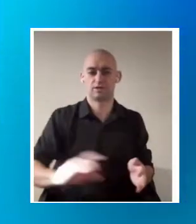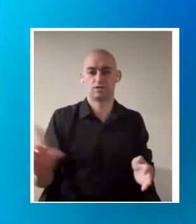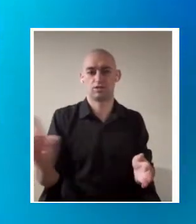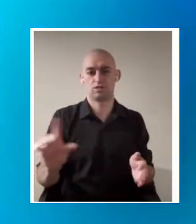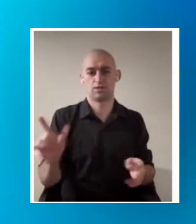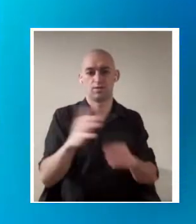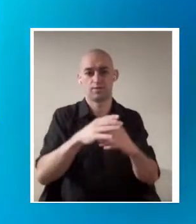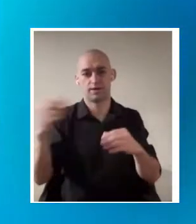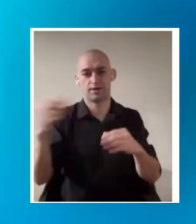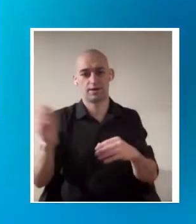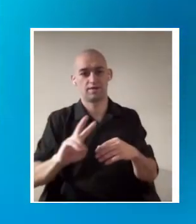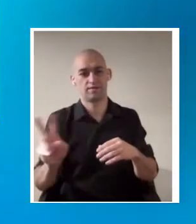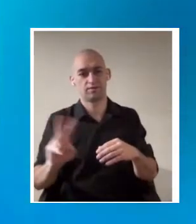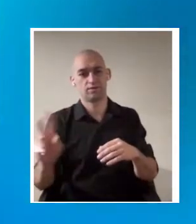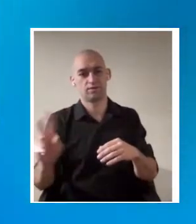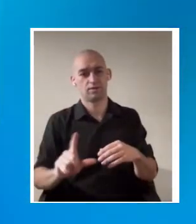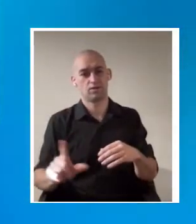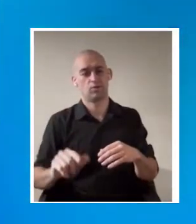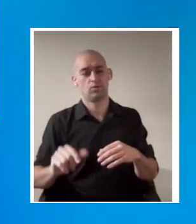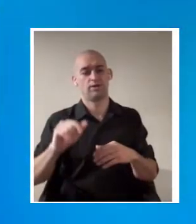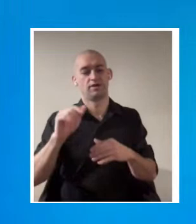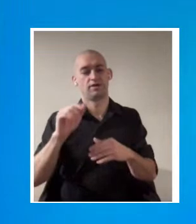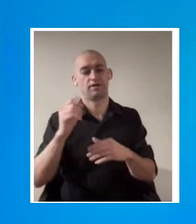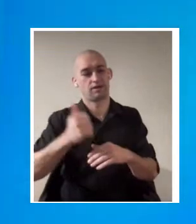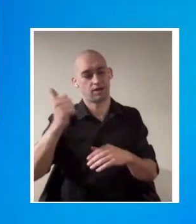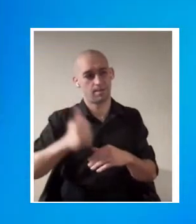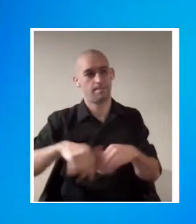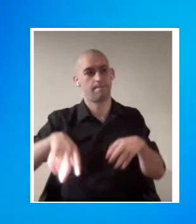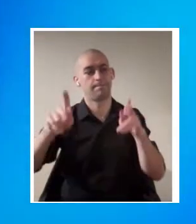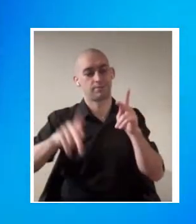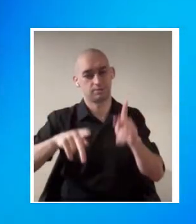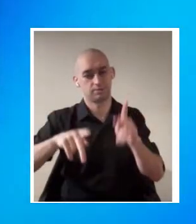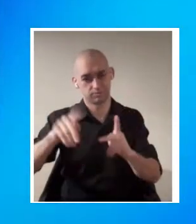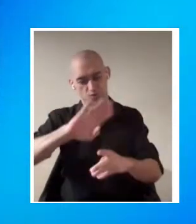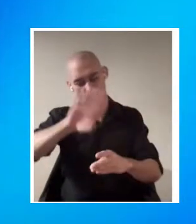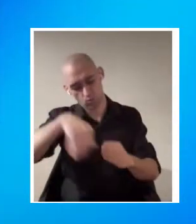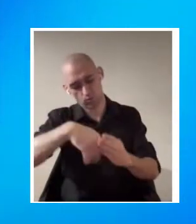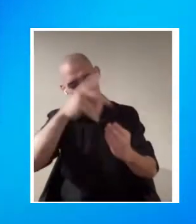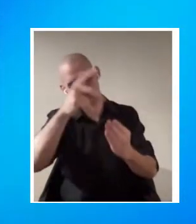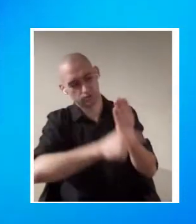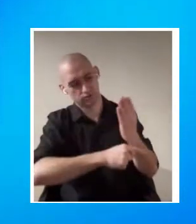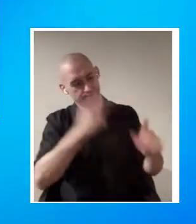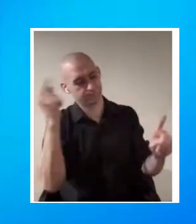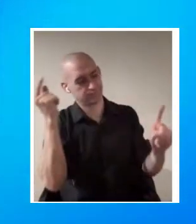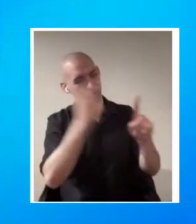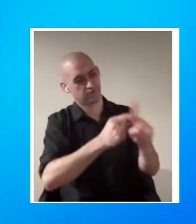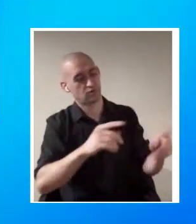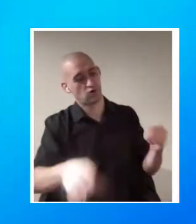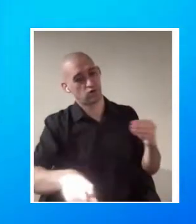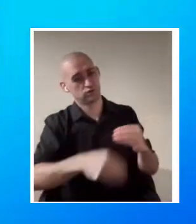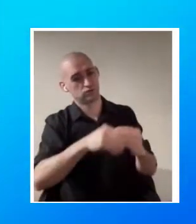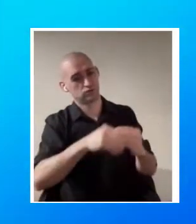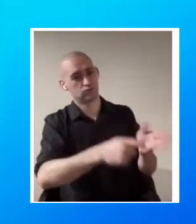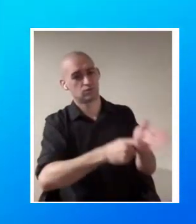low income persons. The home program objectives also require to benefit